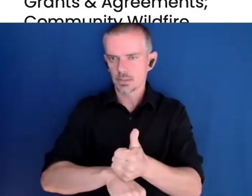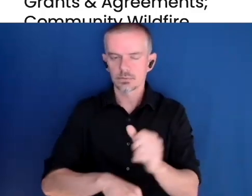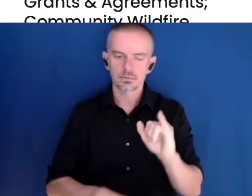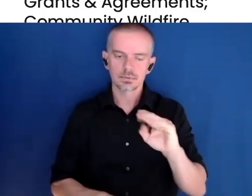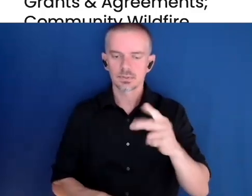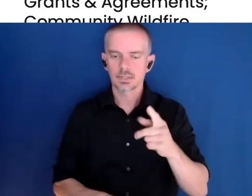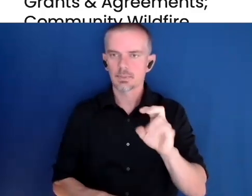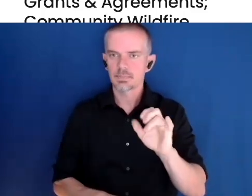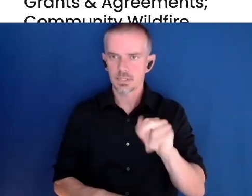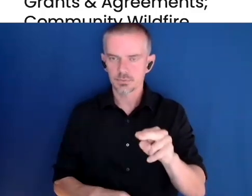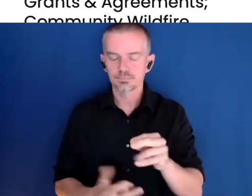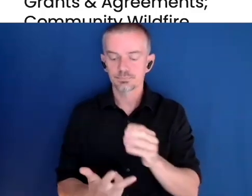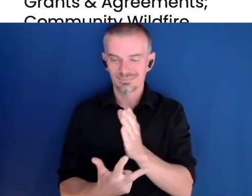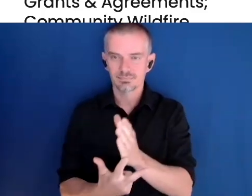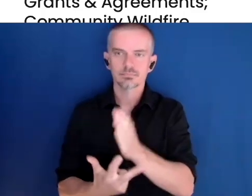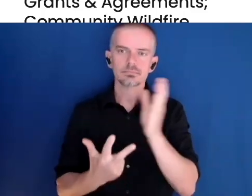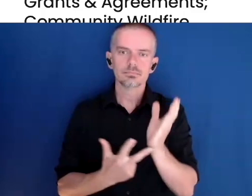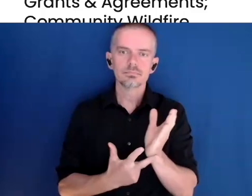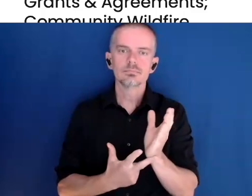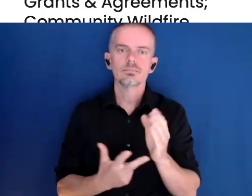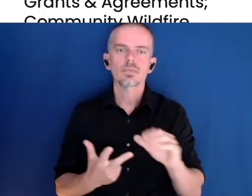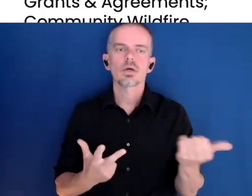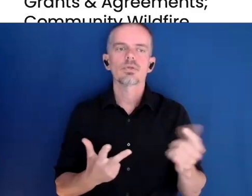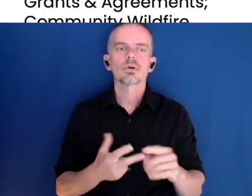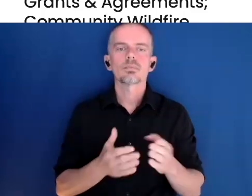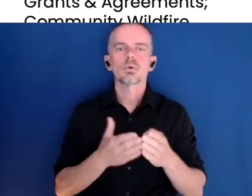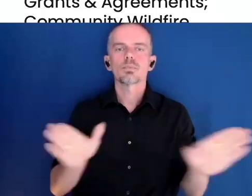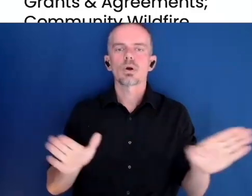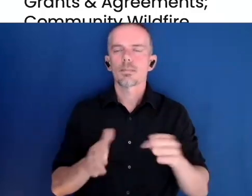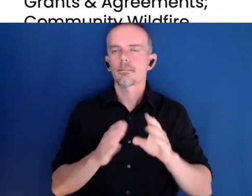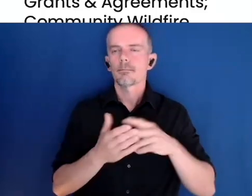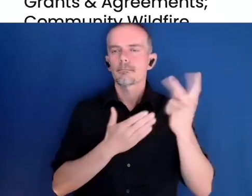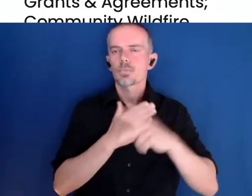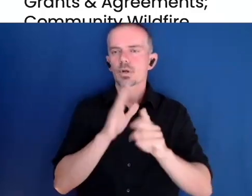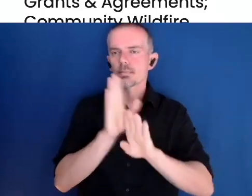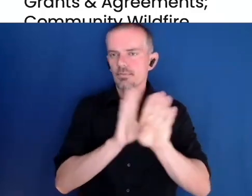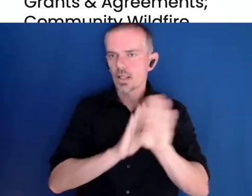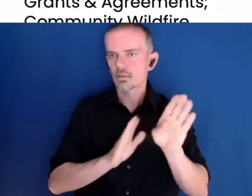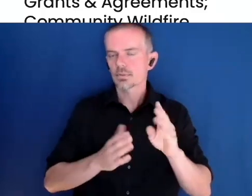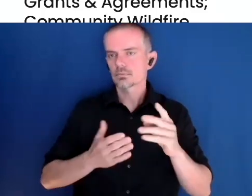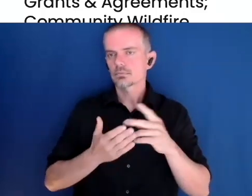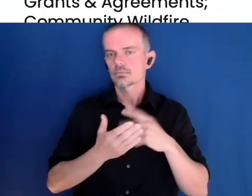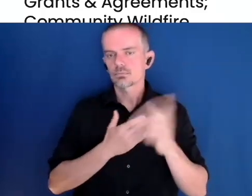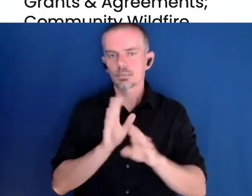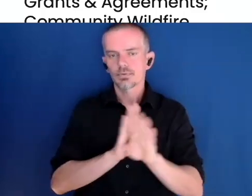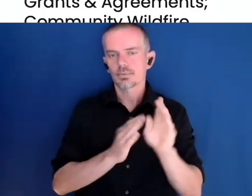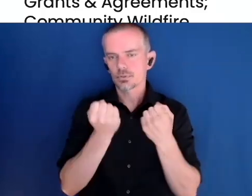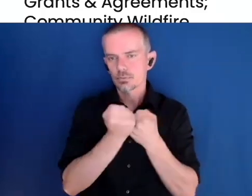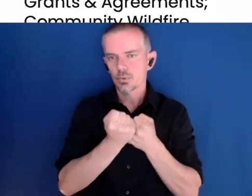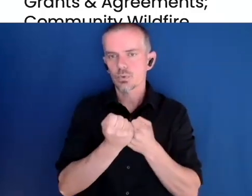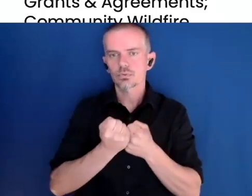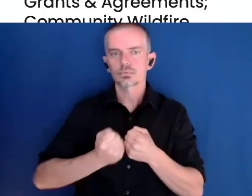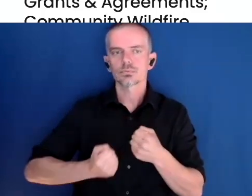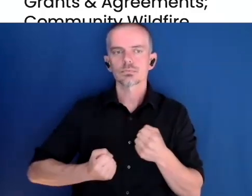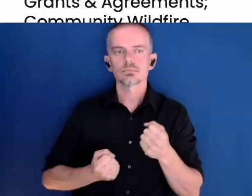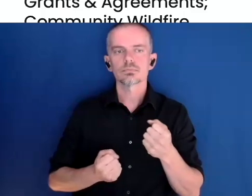Another pillar of our work really focuses more broadly on program development support, so connecting people with